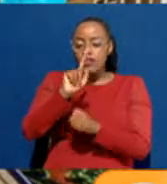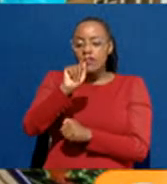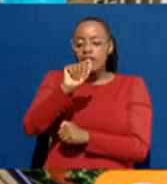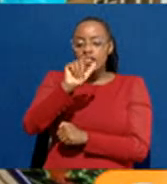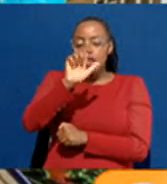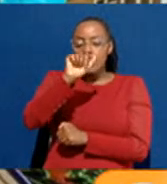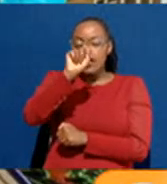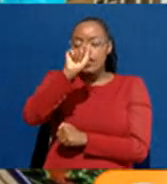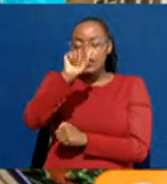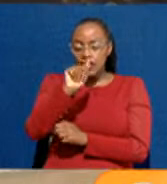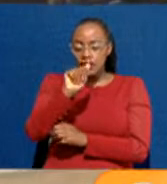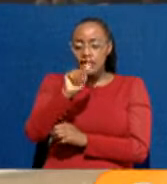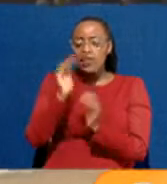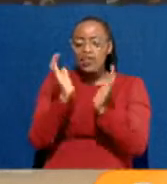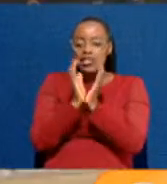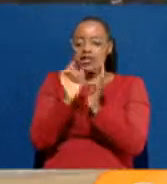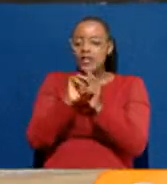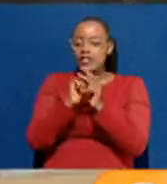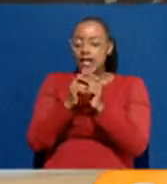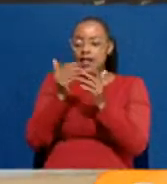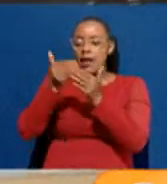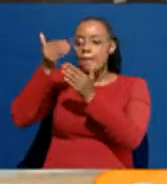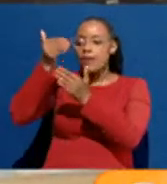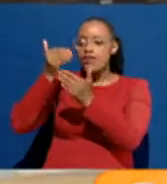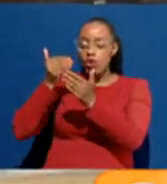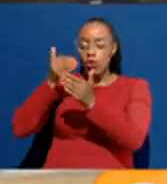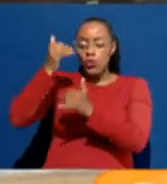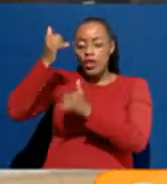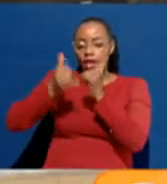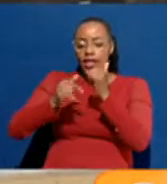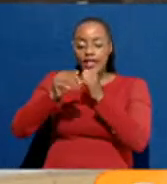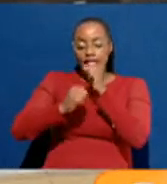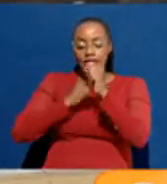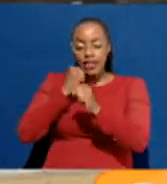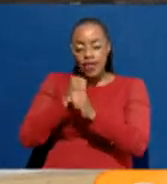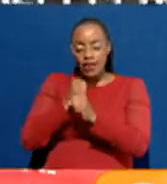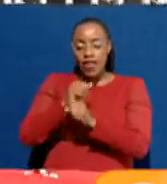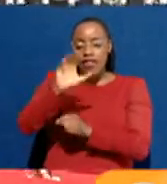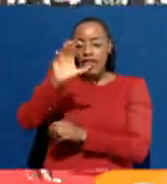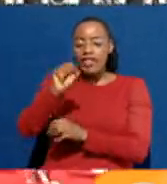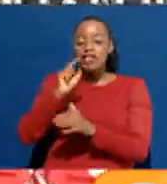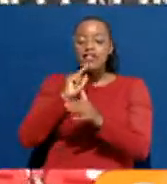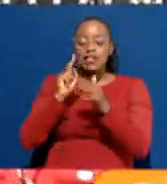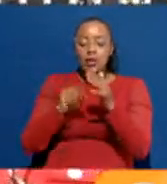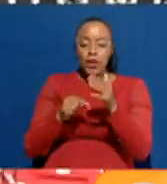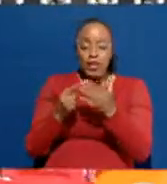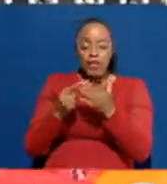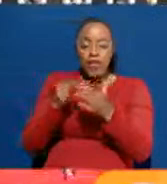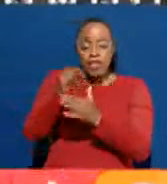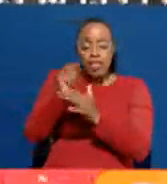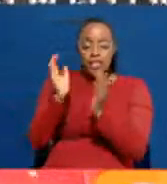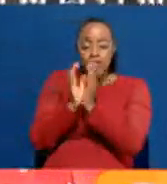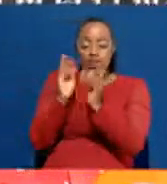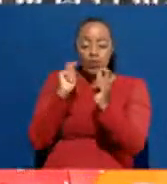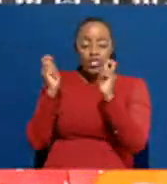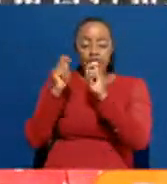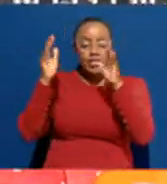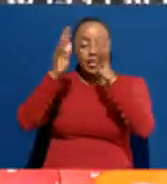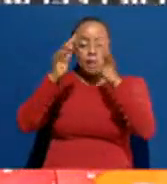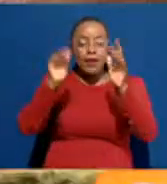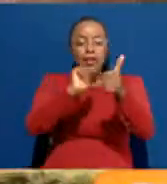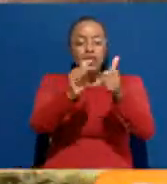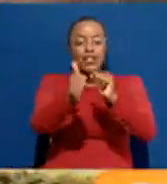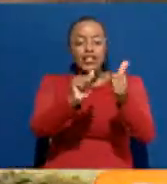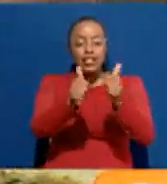Stadium is expected to kick off before the end of the year. Namwamba says the facility is a game-changer in